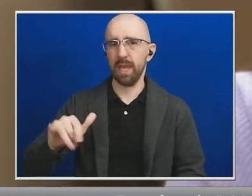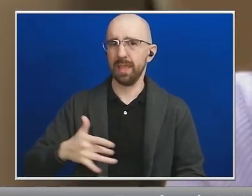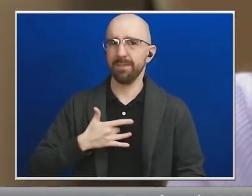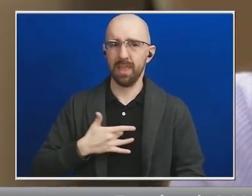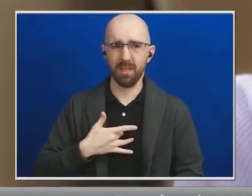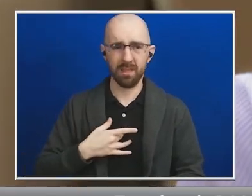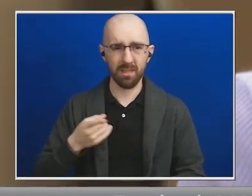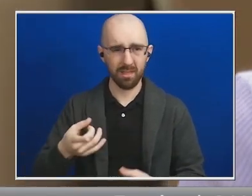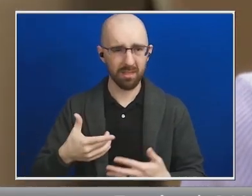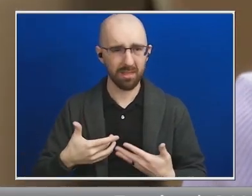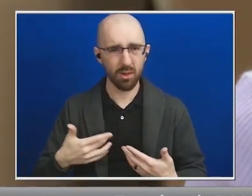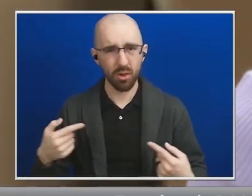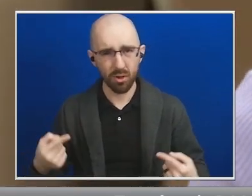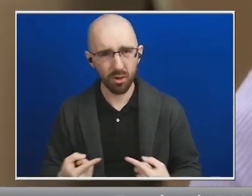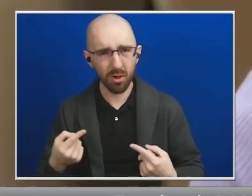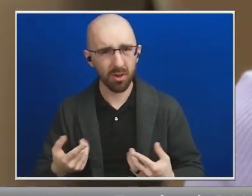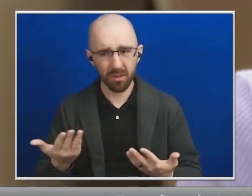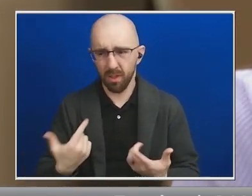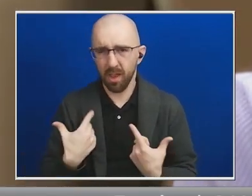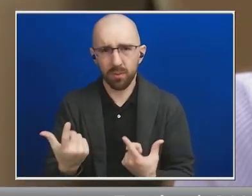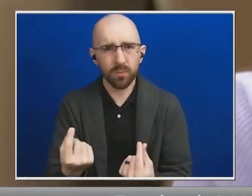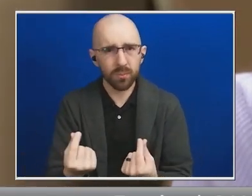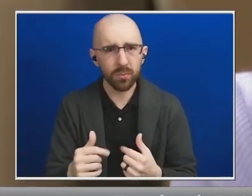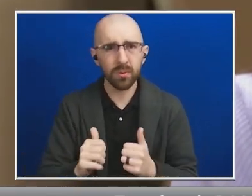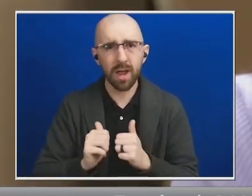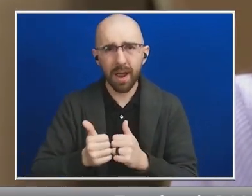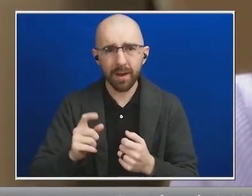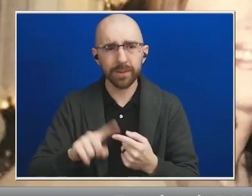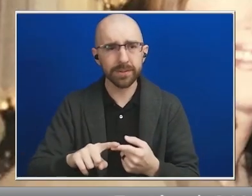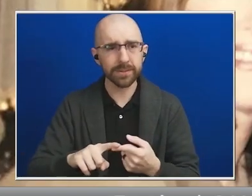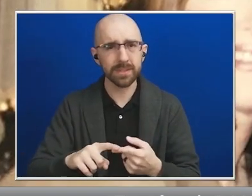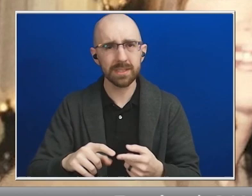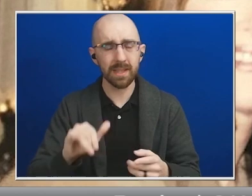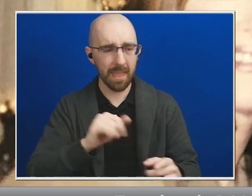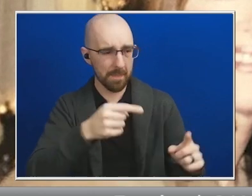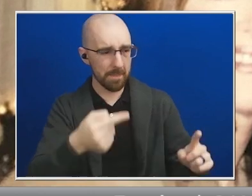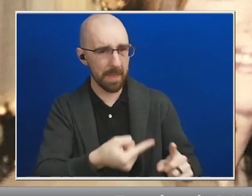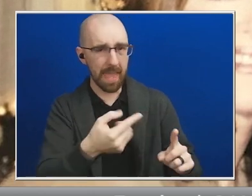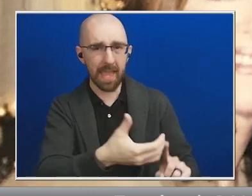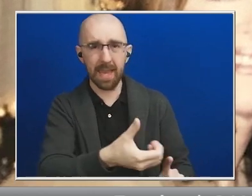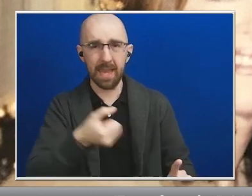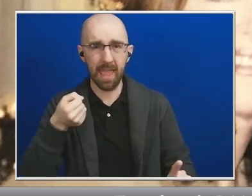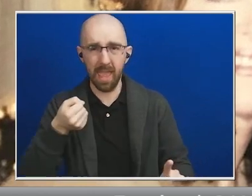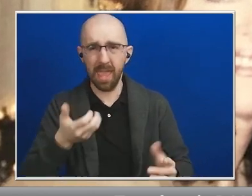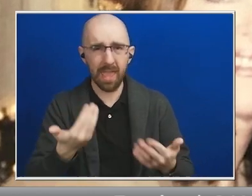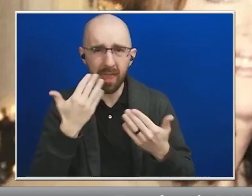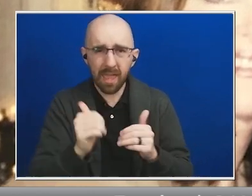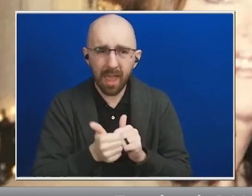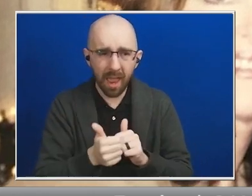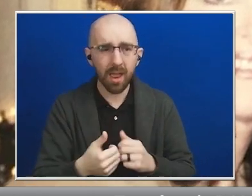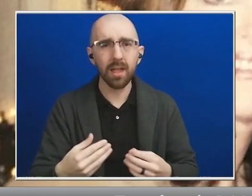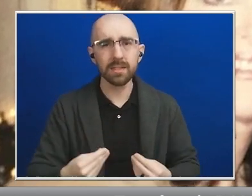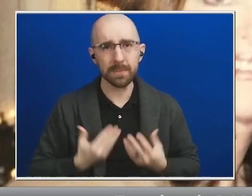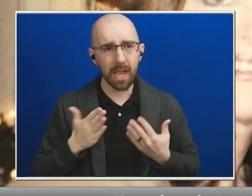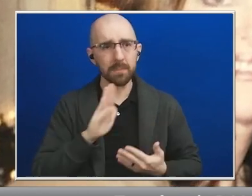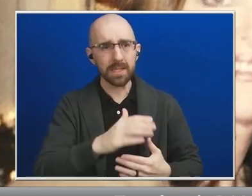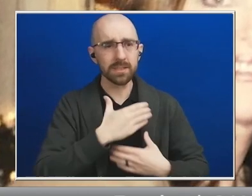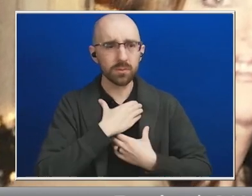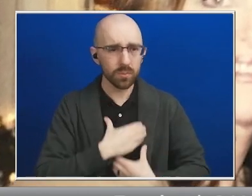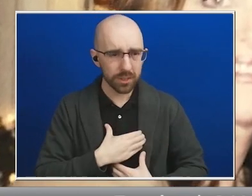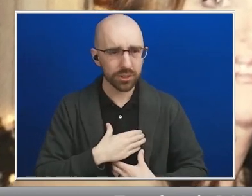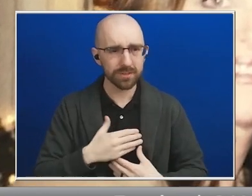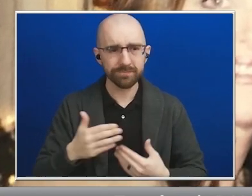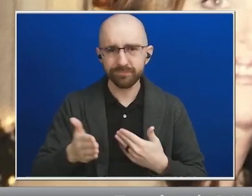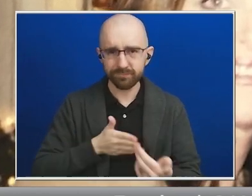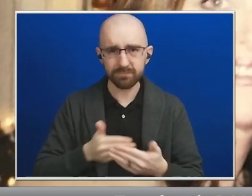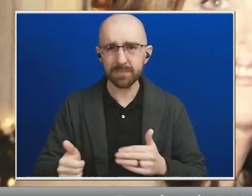to do, you don't know how to take that pain away from your child. Inspired by Miles' wish, And despite her self-proclaimed